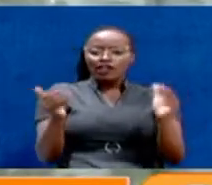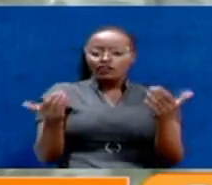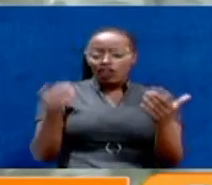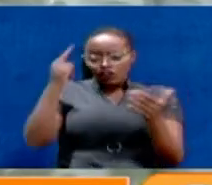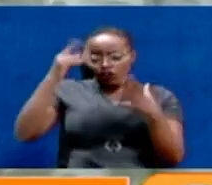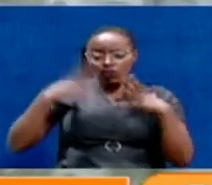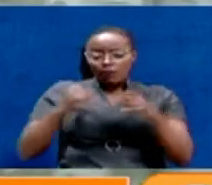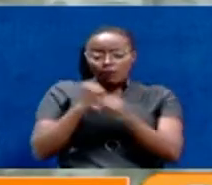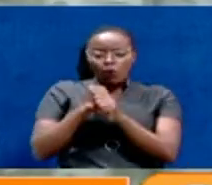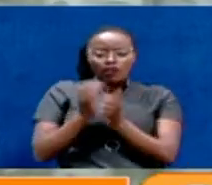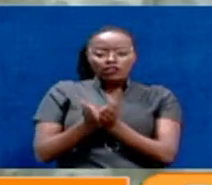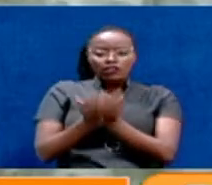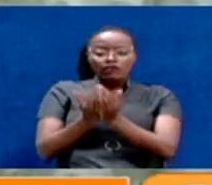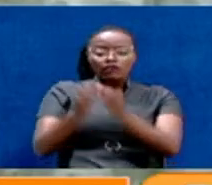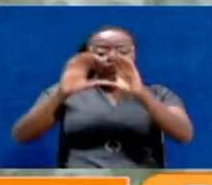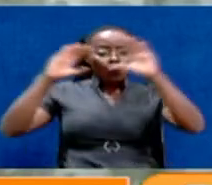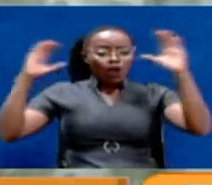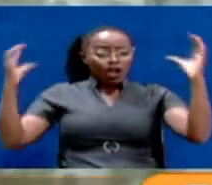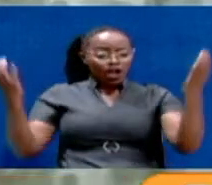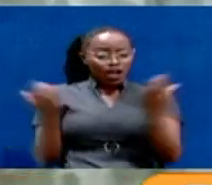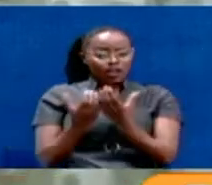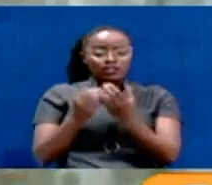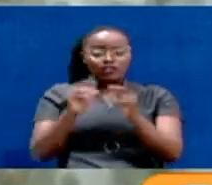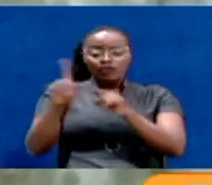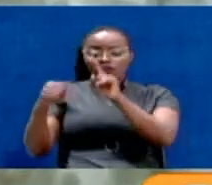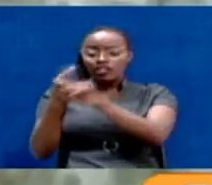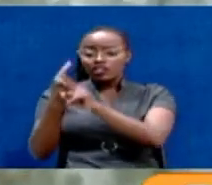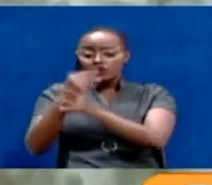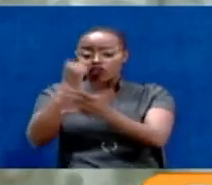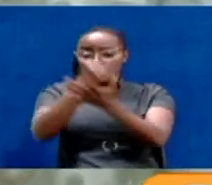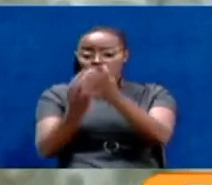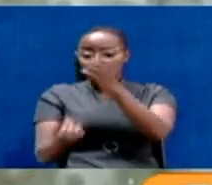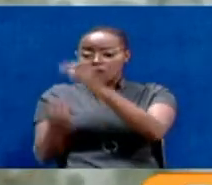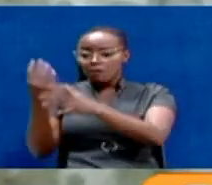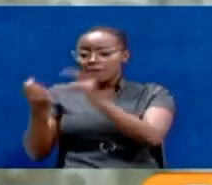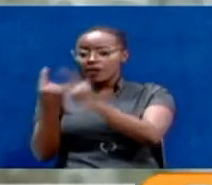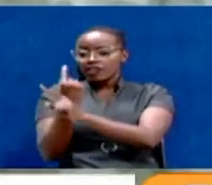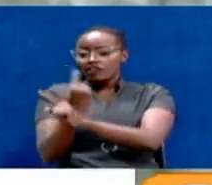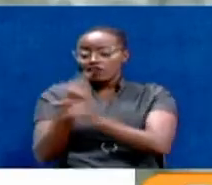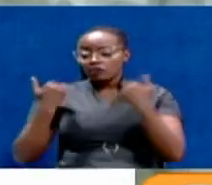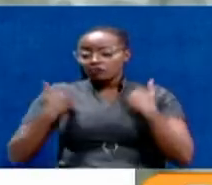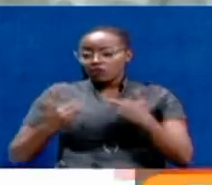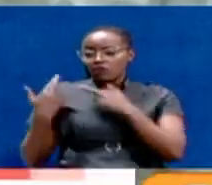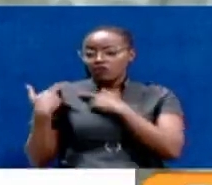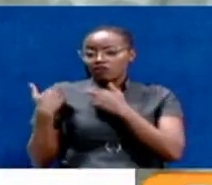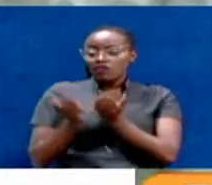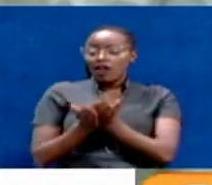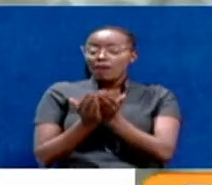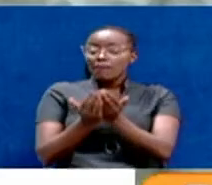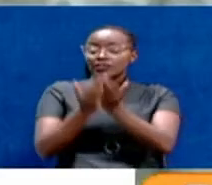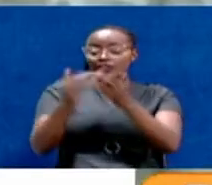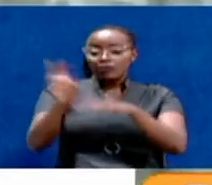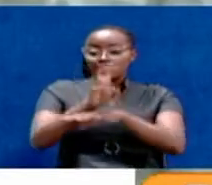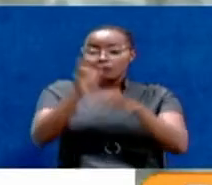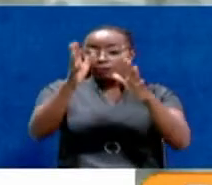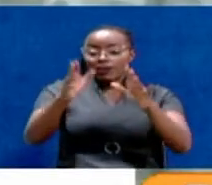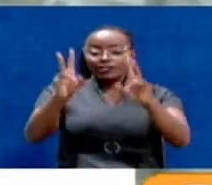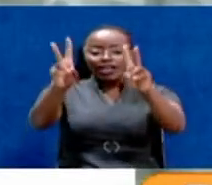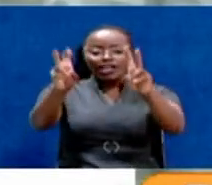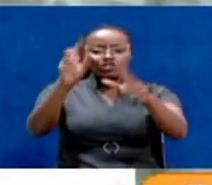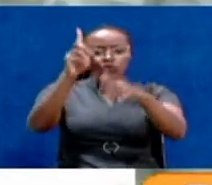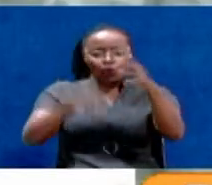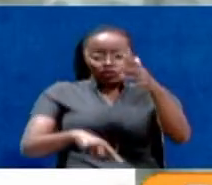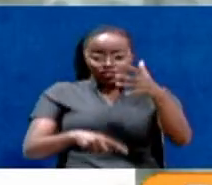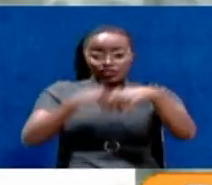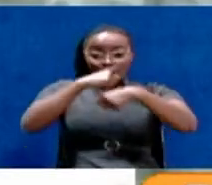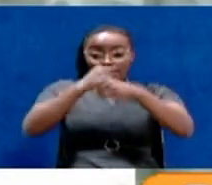the seafarers all over the world. We have several offices and other inspectors. I'm one of them. I'm a ship inspector. Our issue is